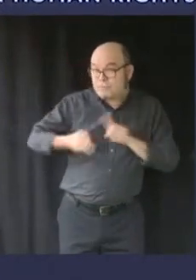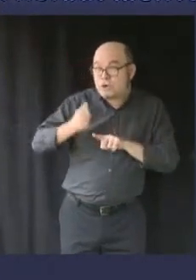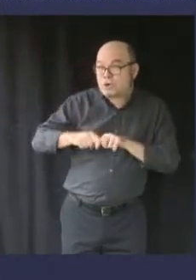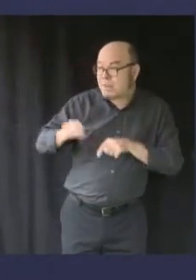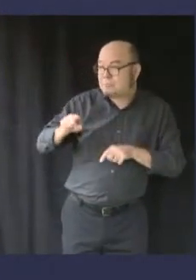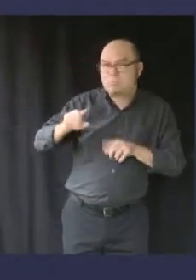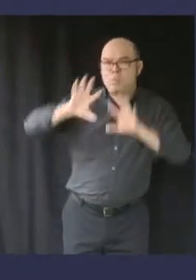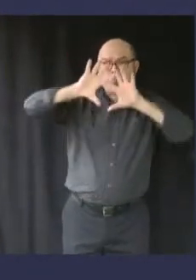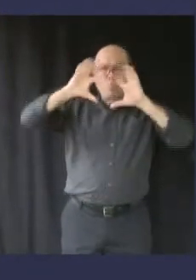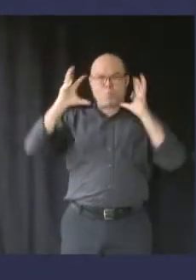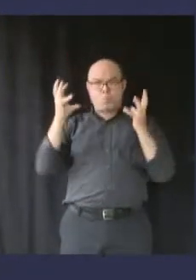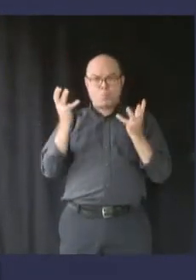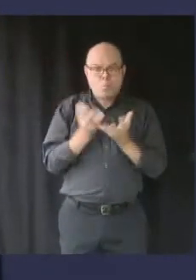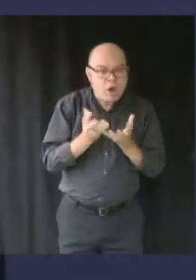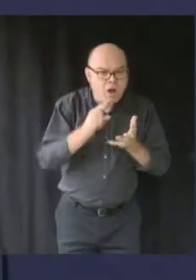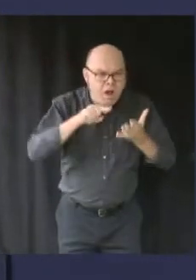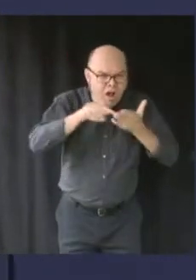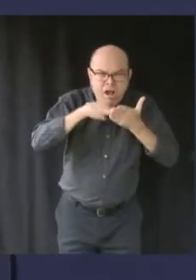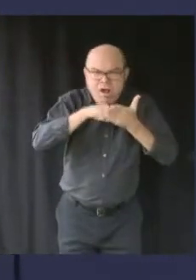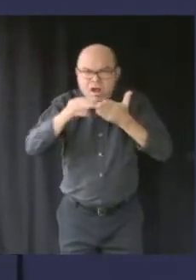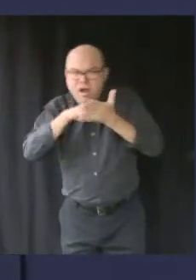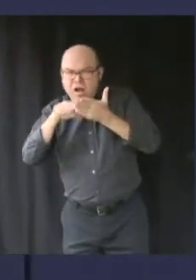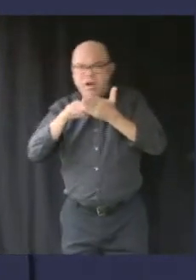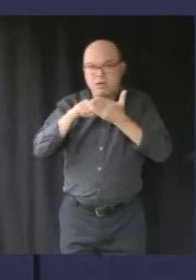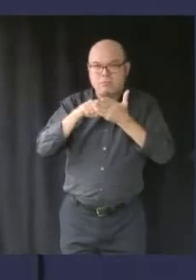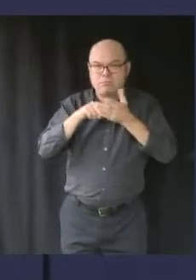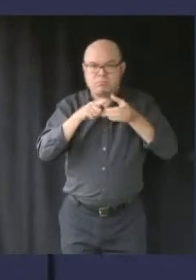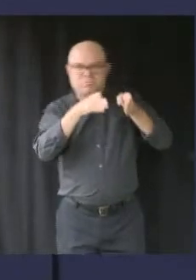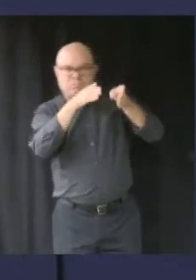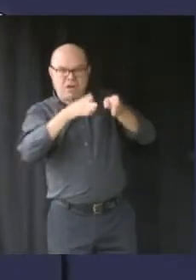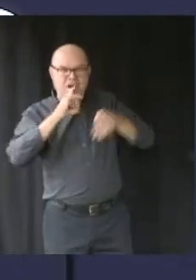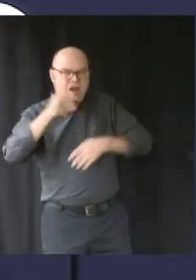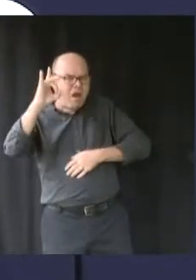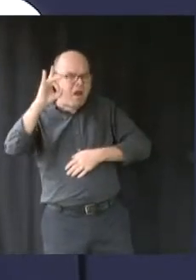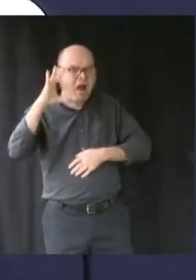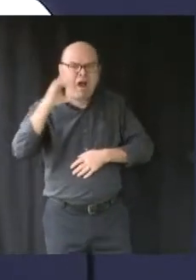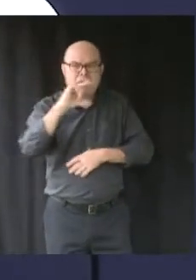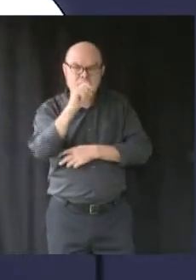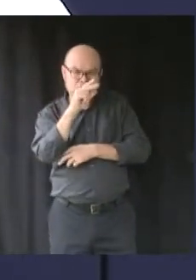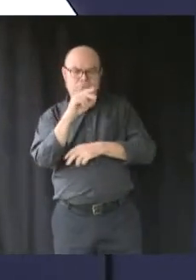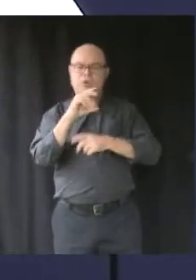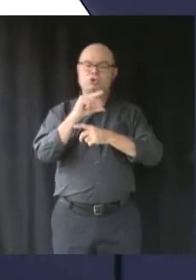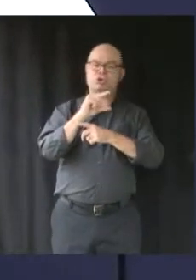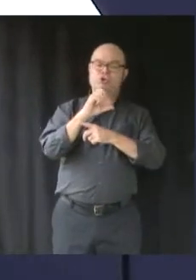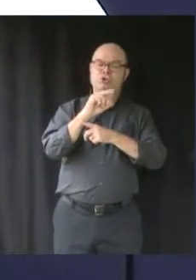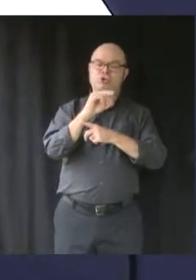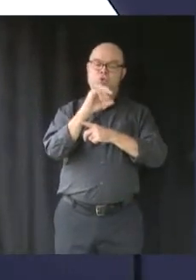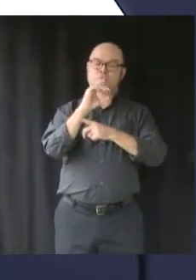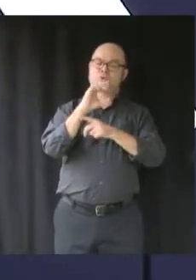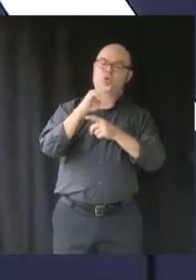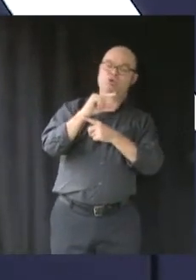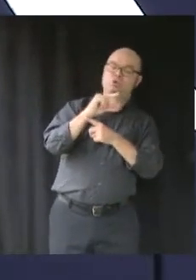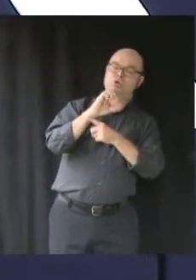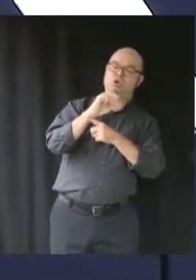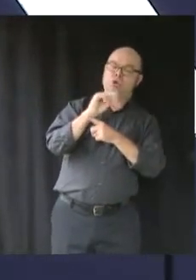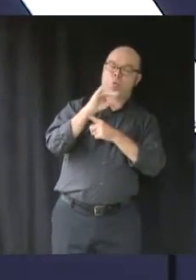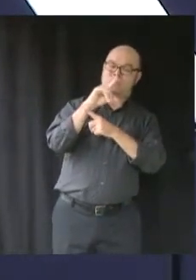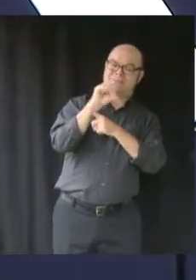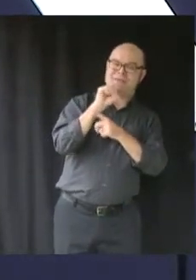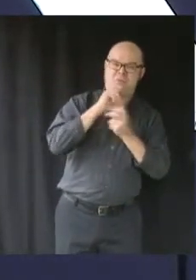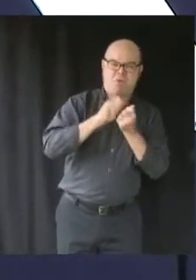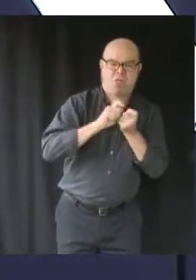and crimes against humanity and document the losses that we as a people